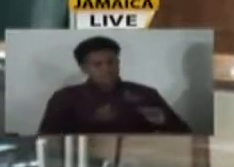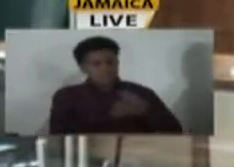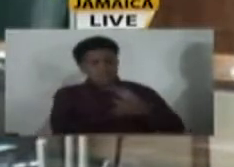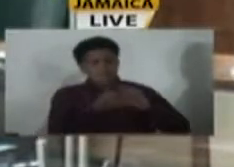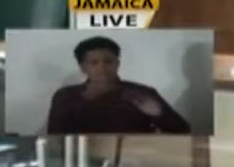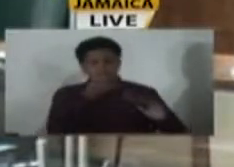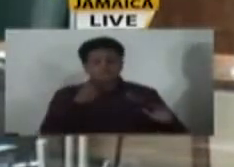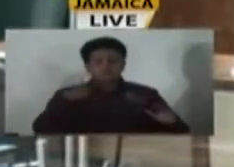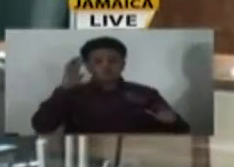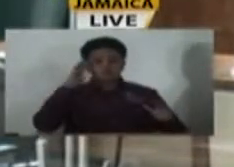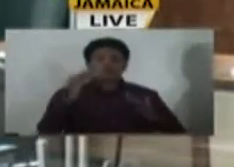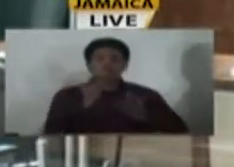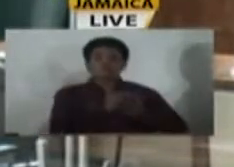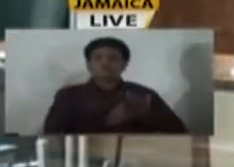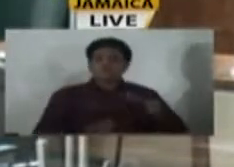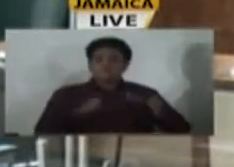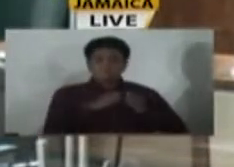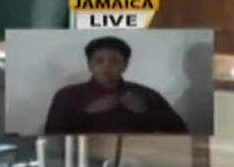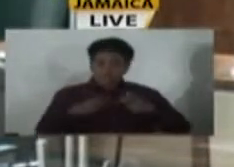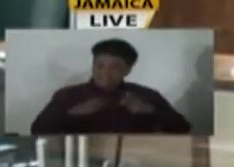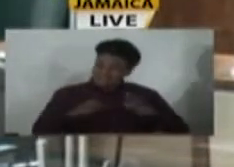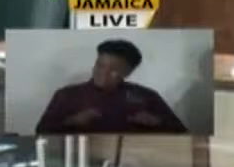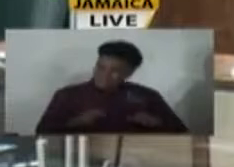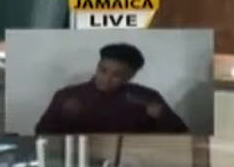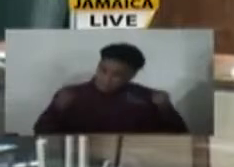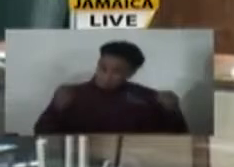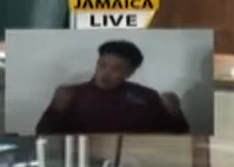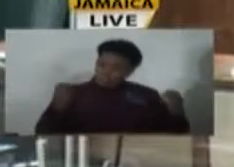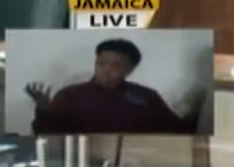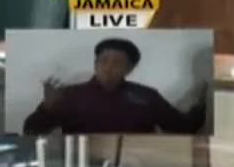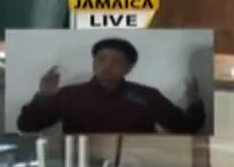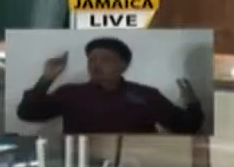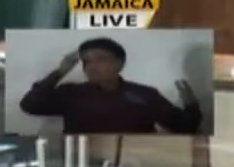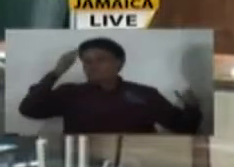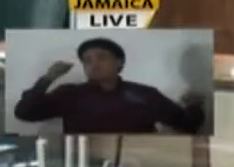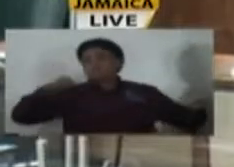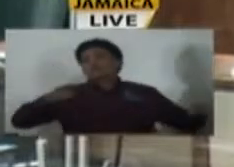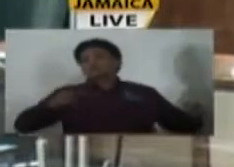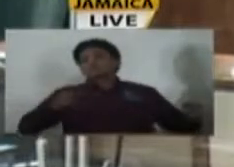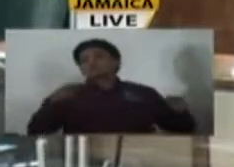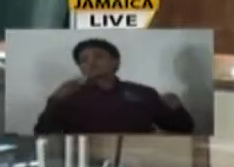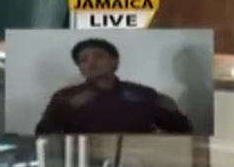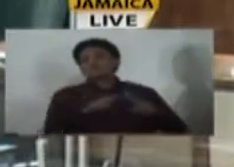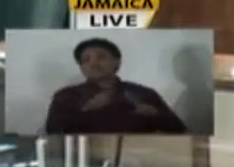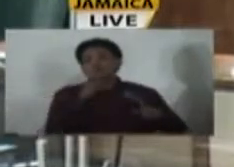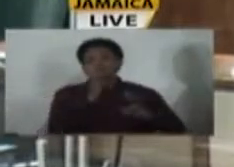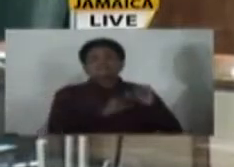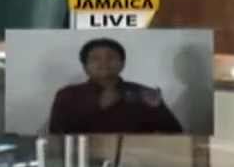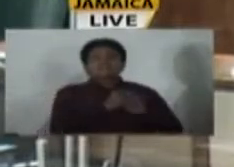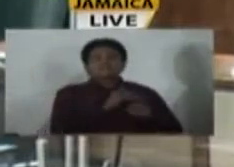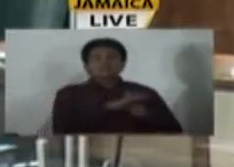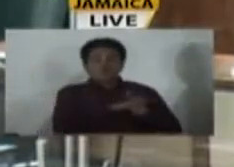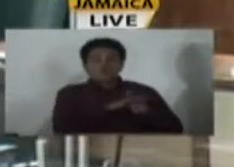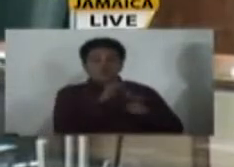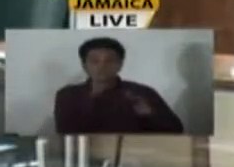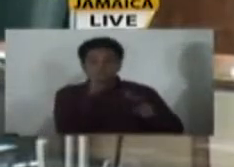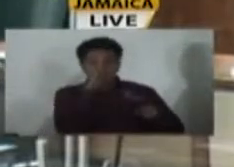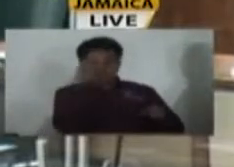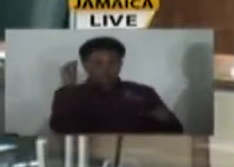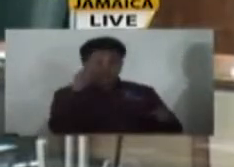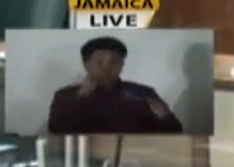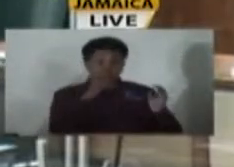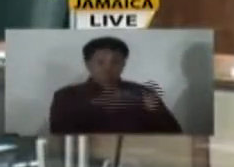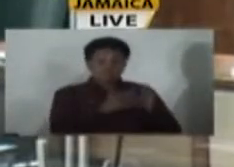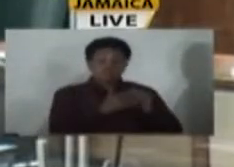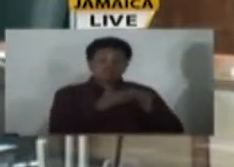will reap far more investment, multiples of what the government could possibly do, from the international and local private sector over the medium term